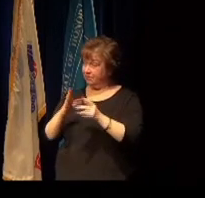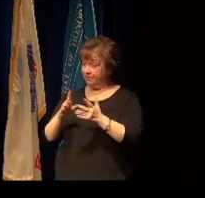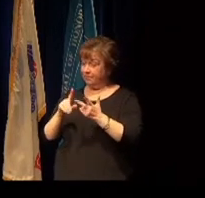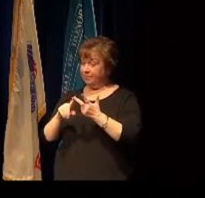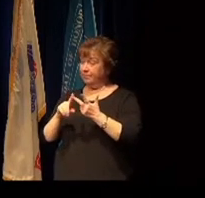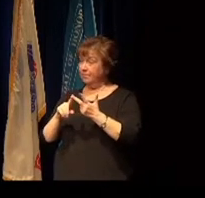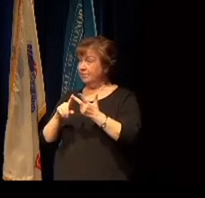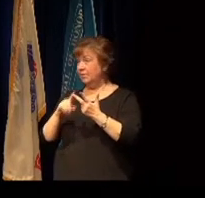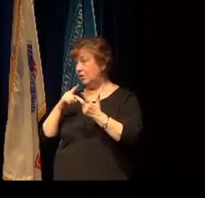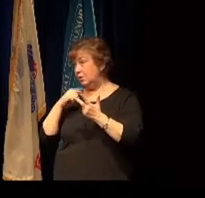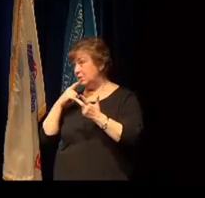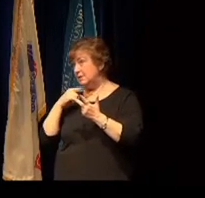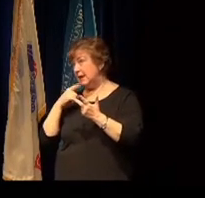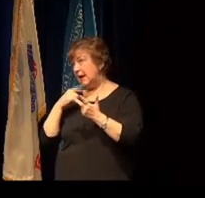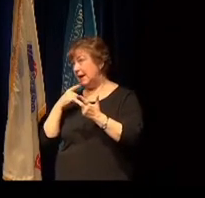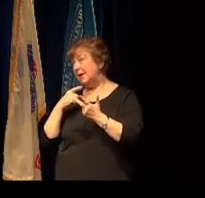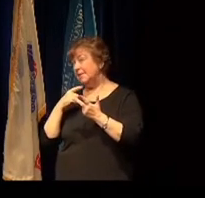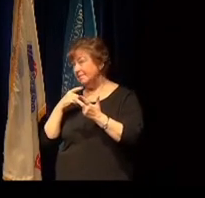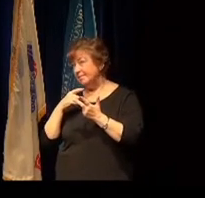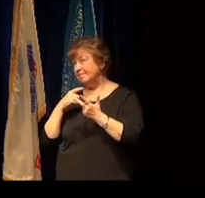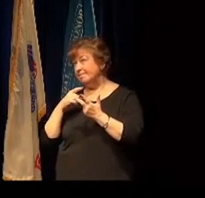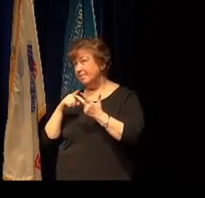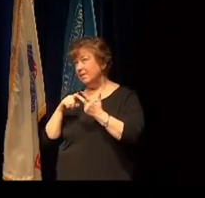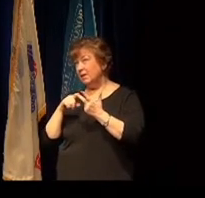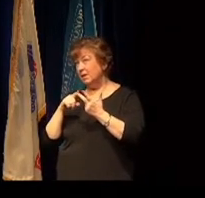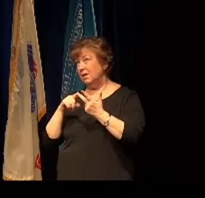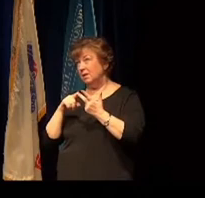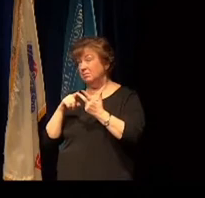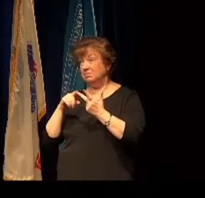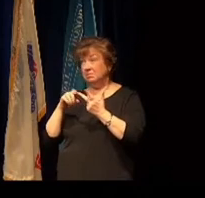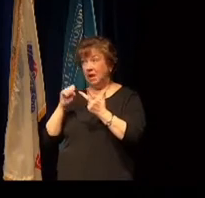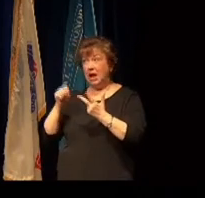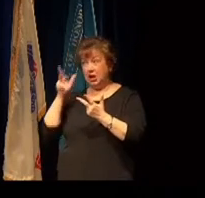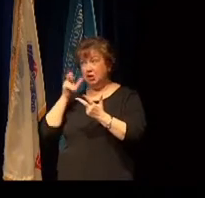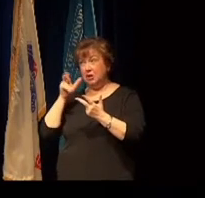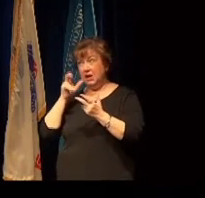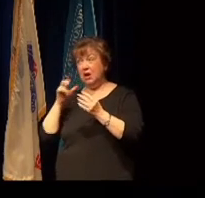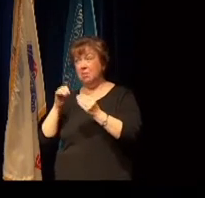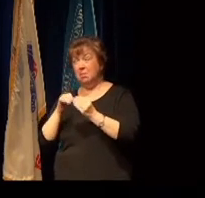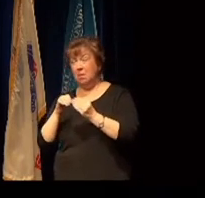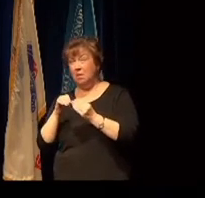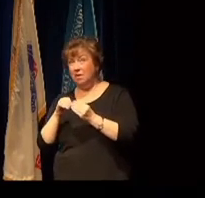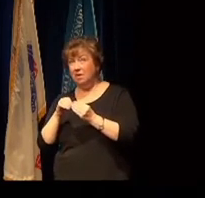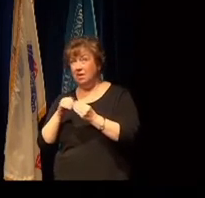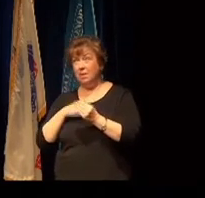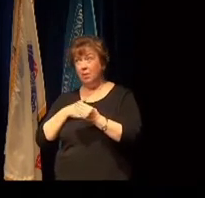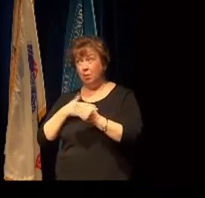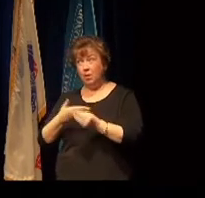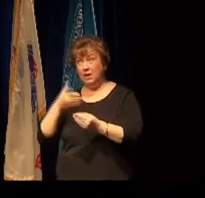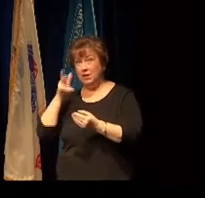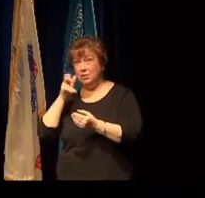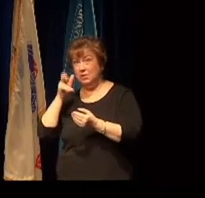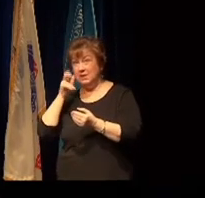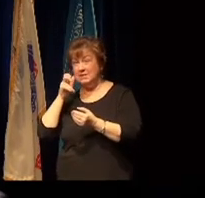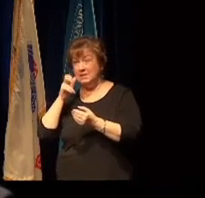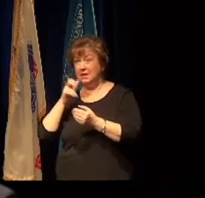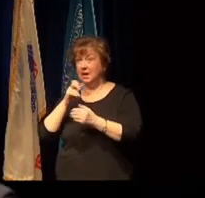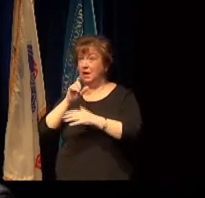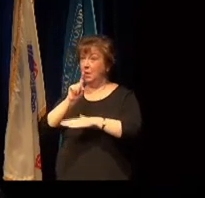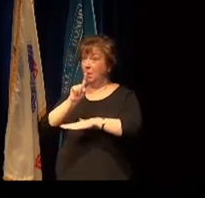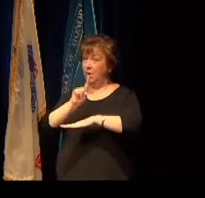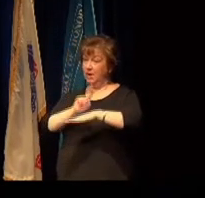say, yeah, I could hear more of this. I'm willing to listen. One and three work out pretty